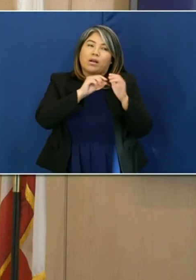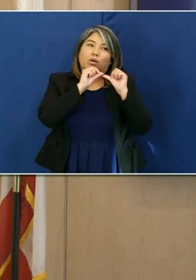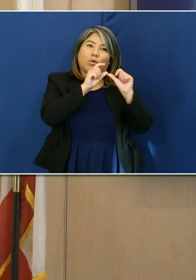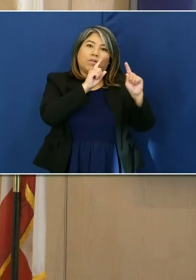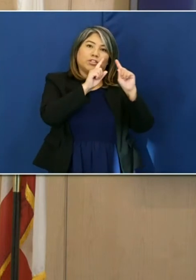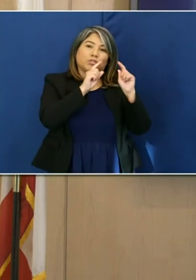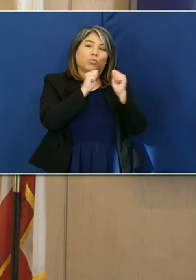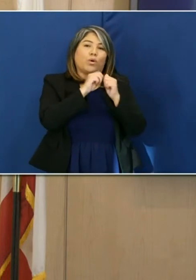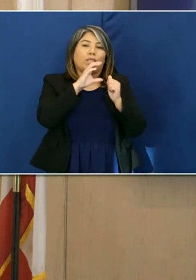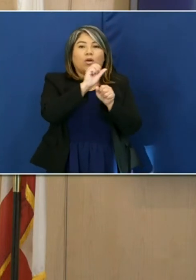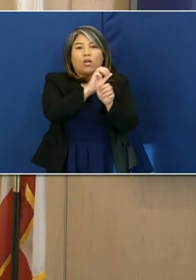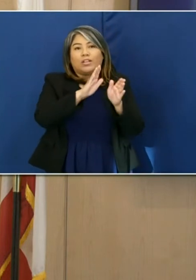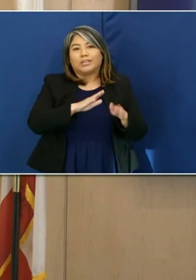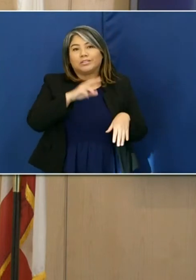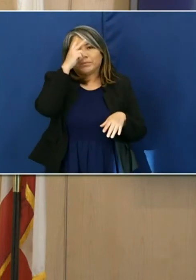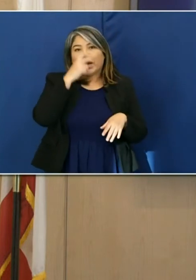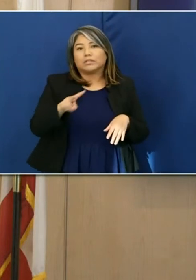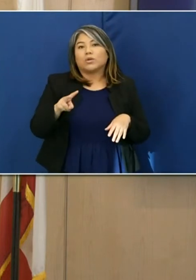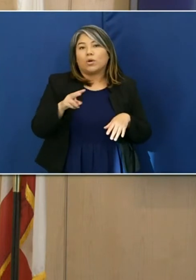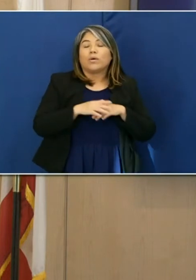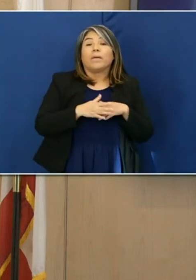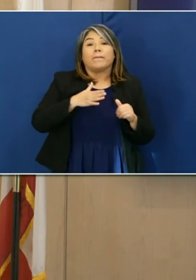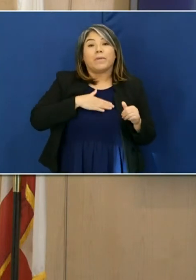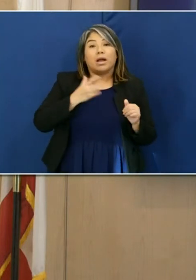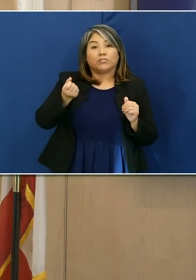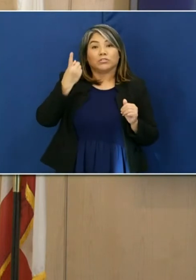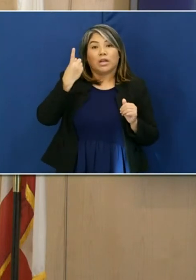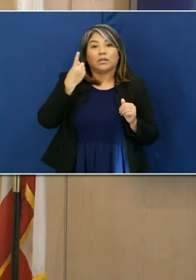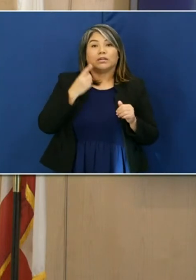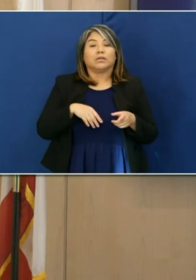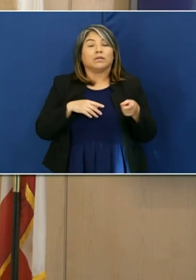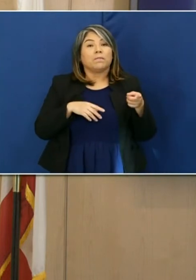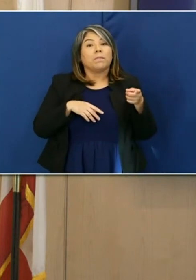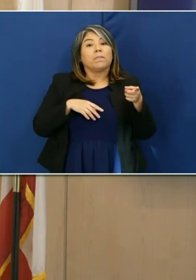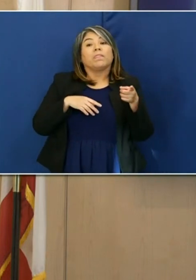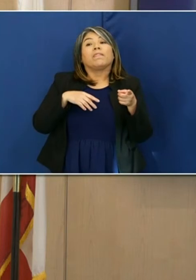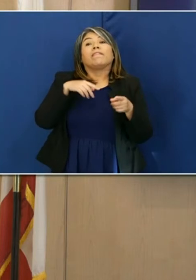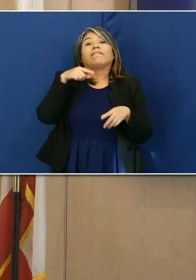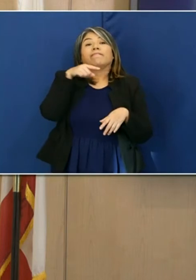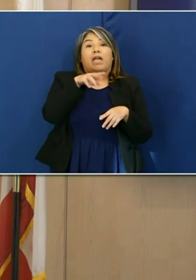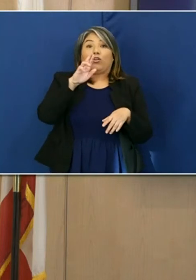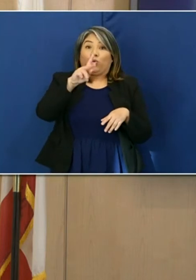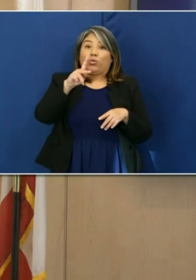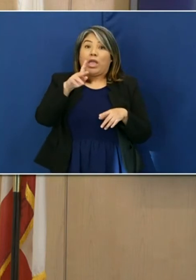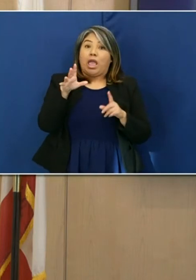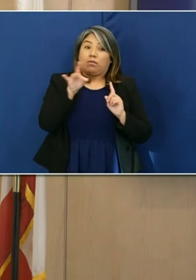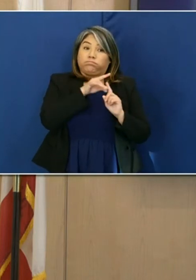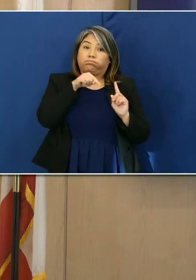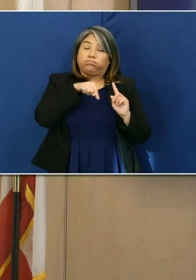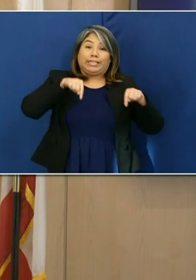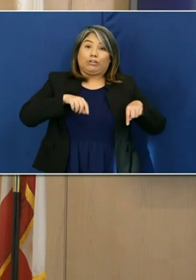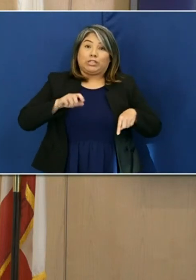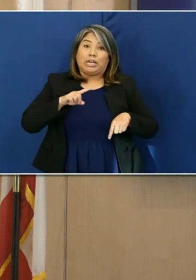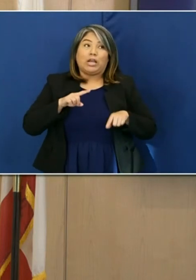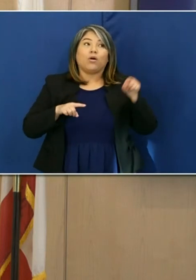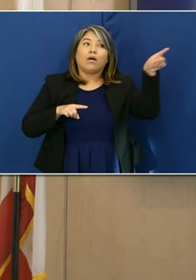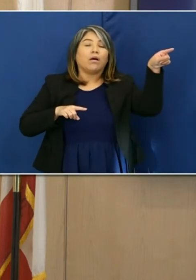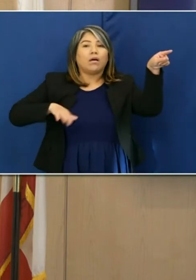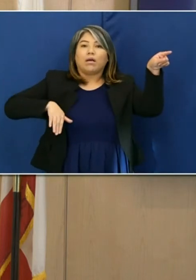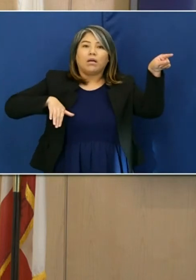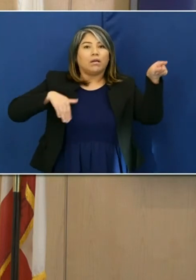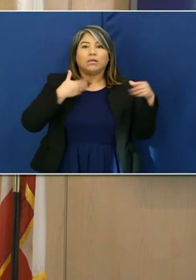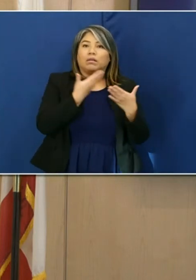with our colleagues in Mexico. It is my understanding that this variant has not been detected in Mexico at this